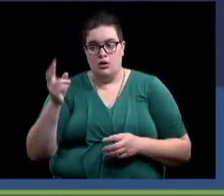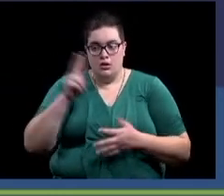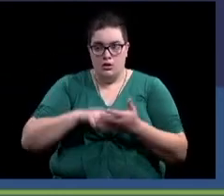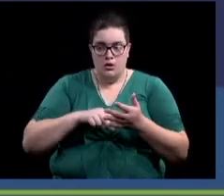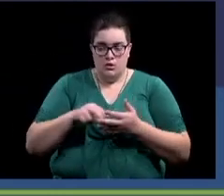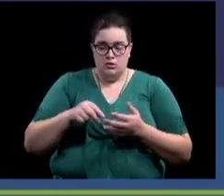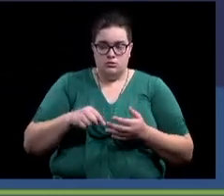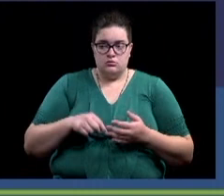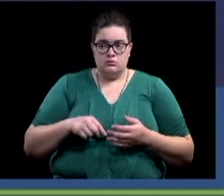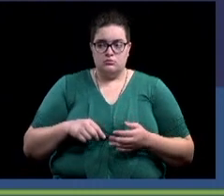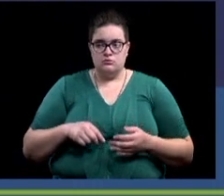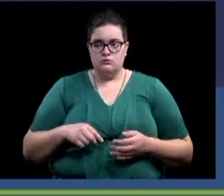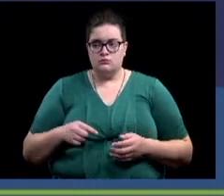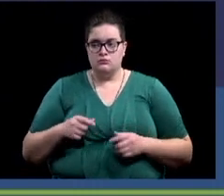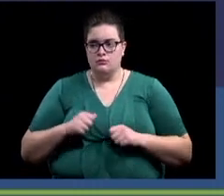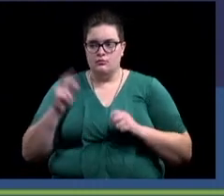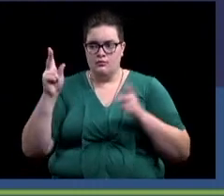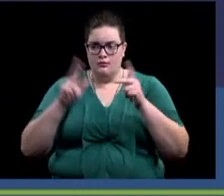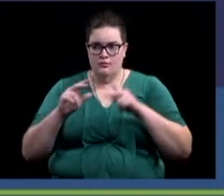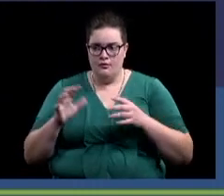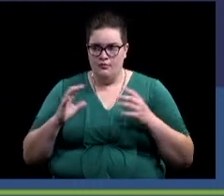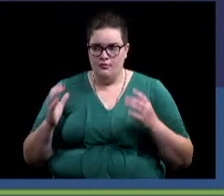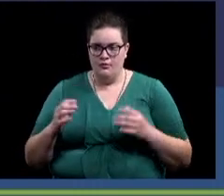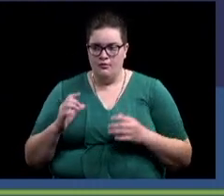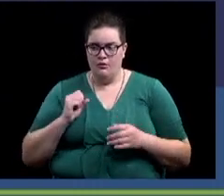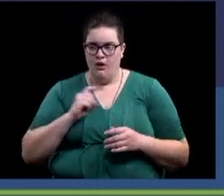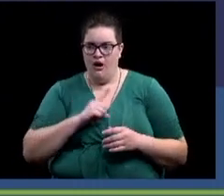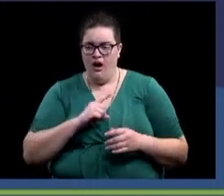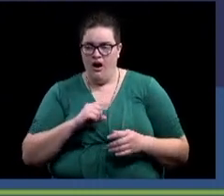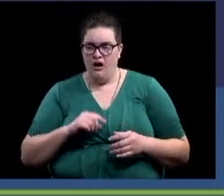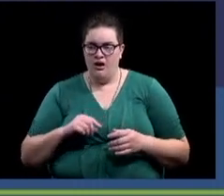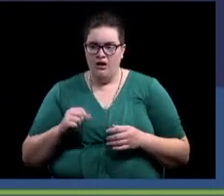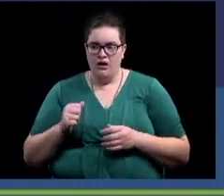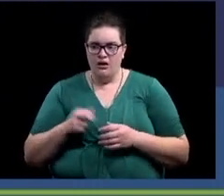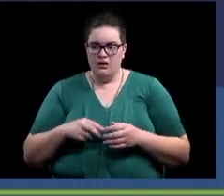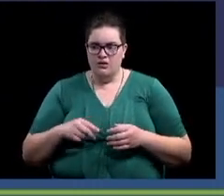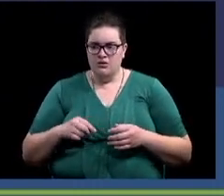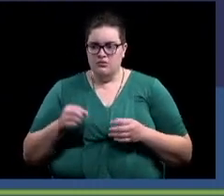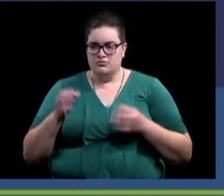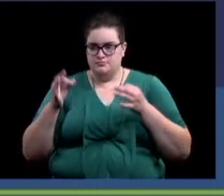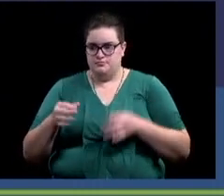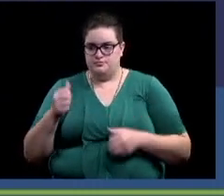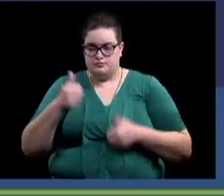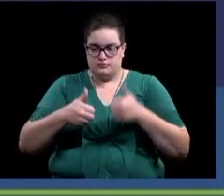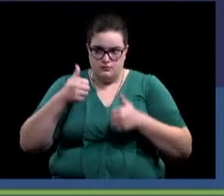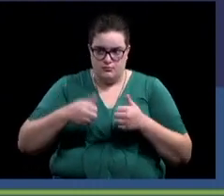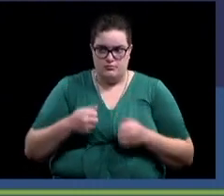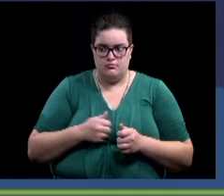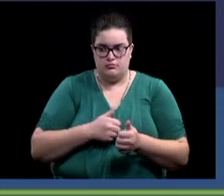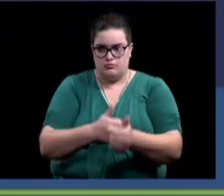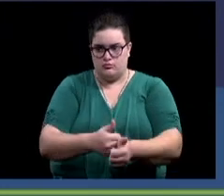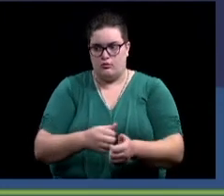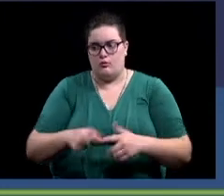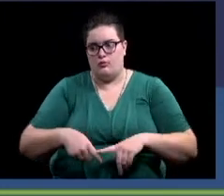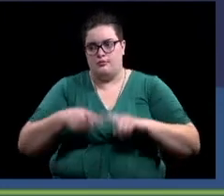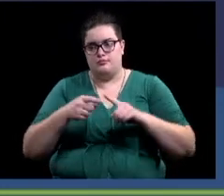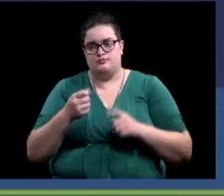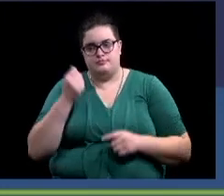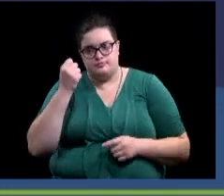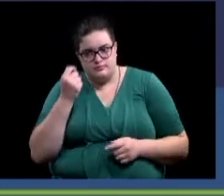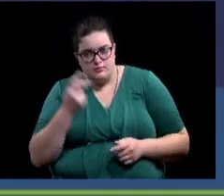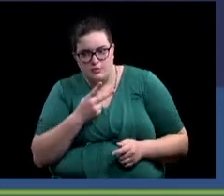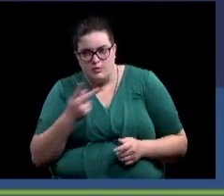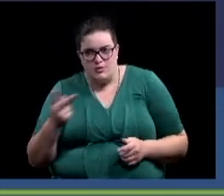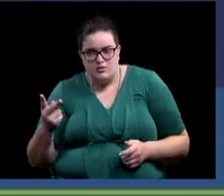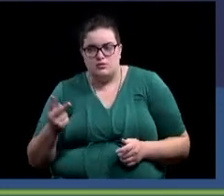examiner are binding except in very narrow circumstances. Once discipline is imposed, the final memo to the officer